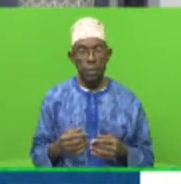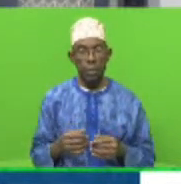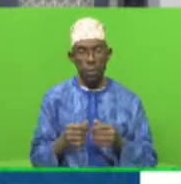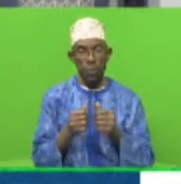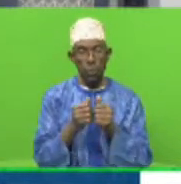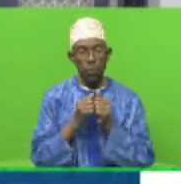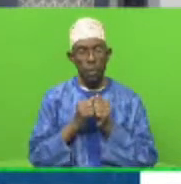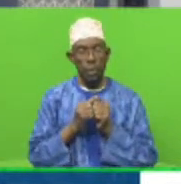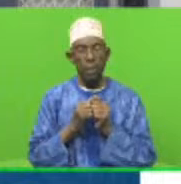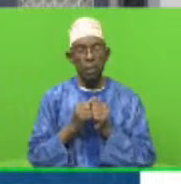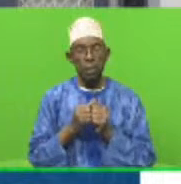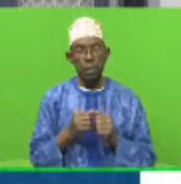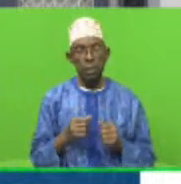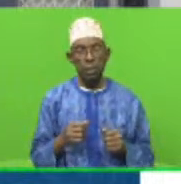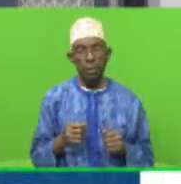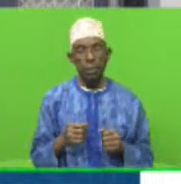at-taqleed.